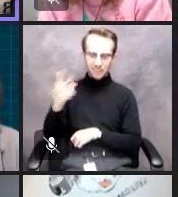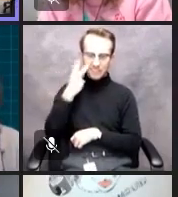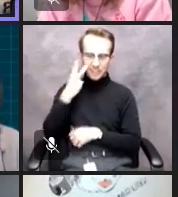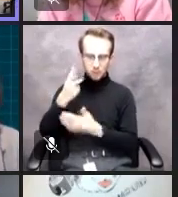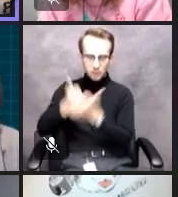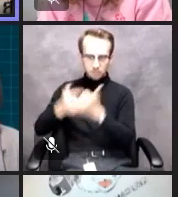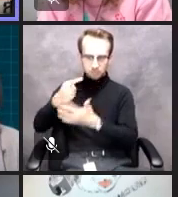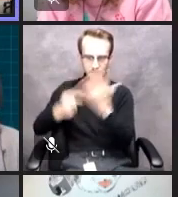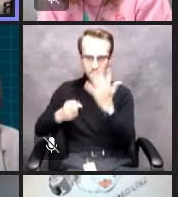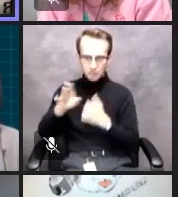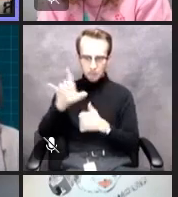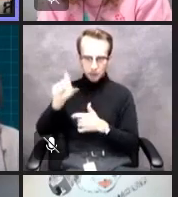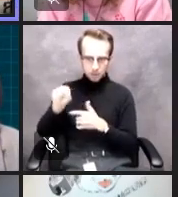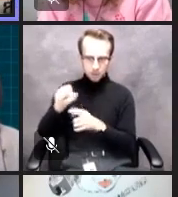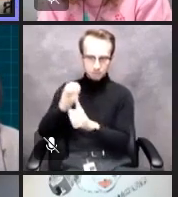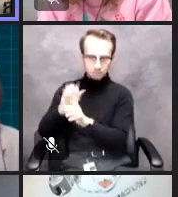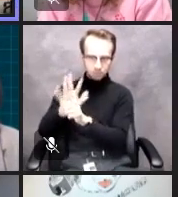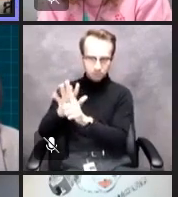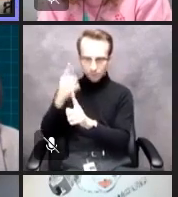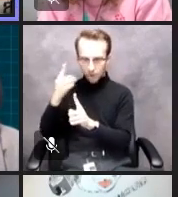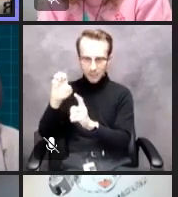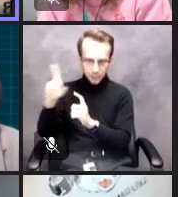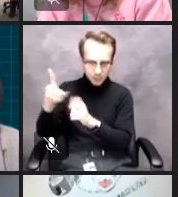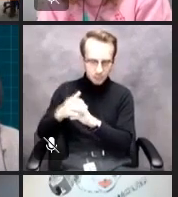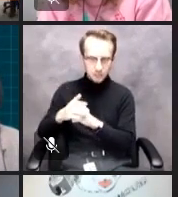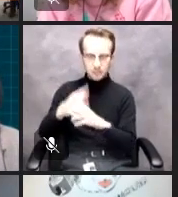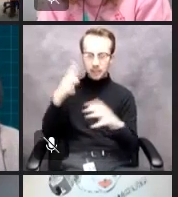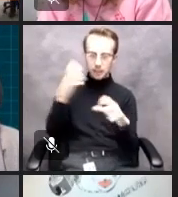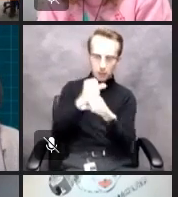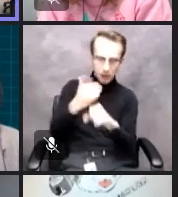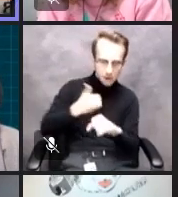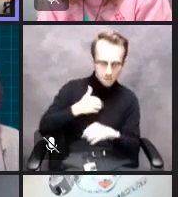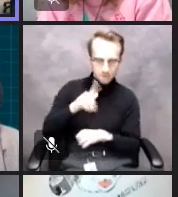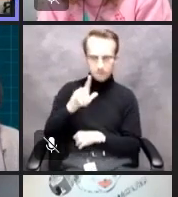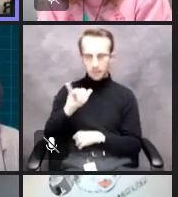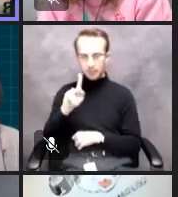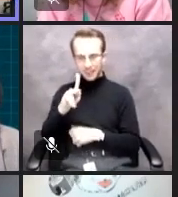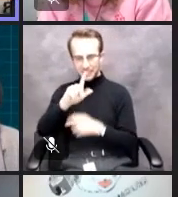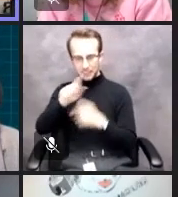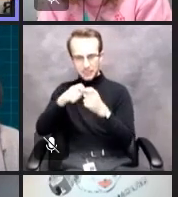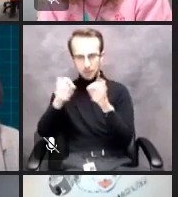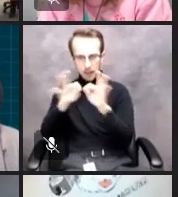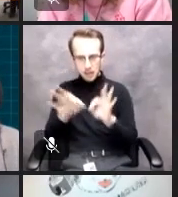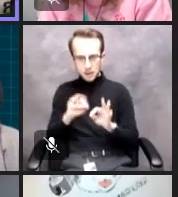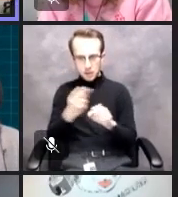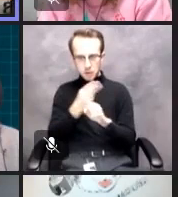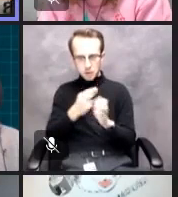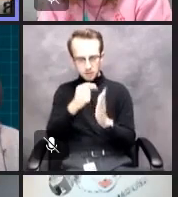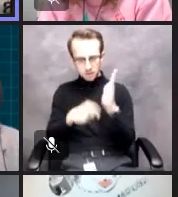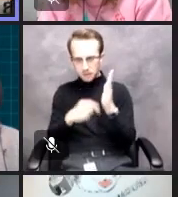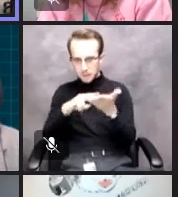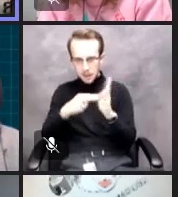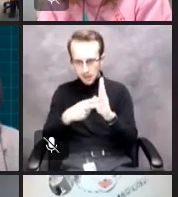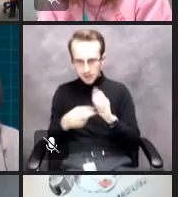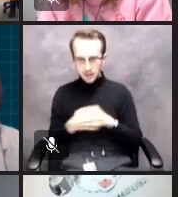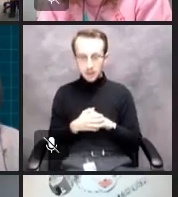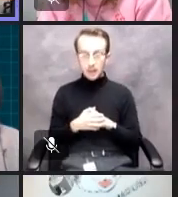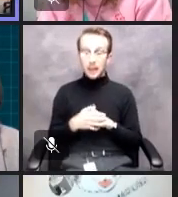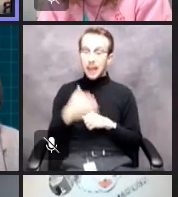education, what the bill does, a summary of it, a link to the specific language in the bill, and its